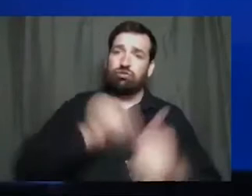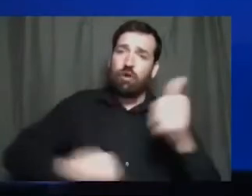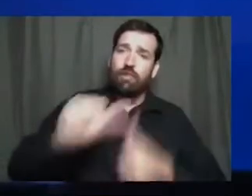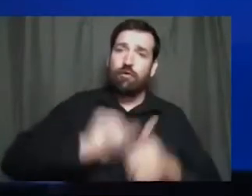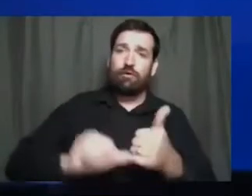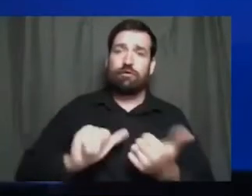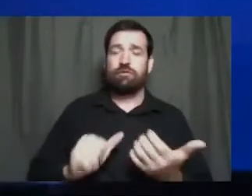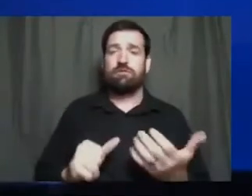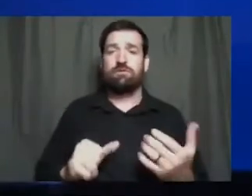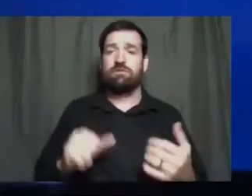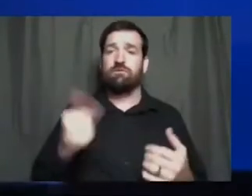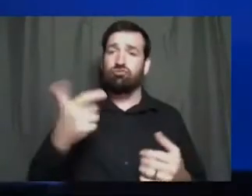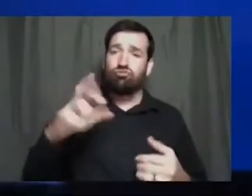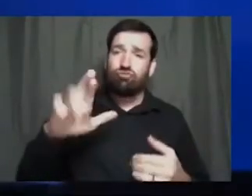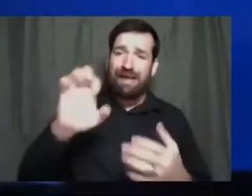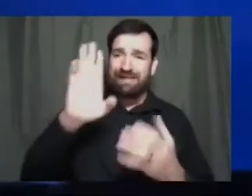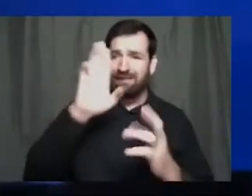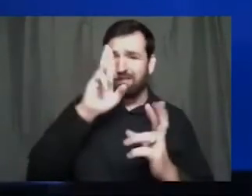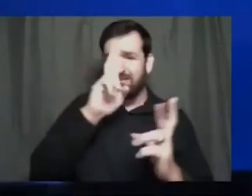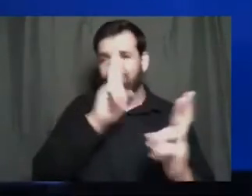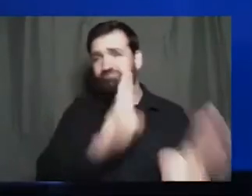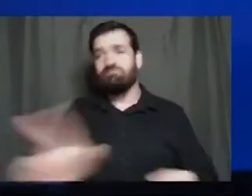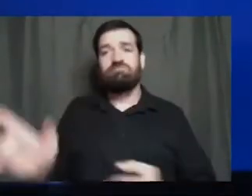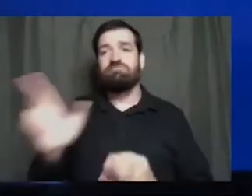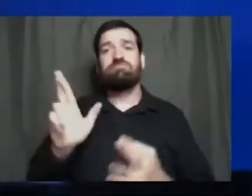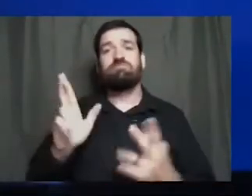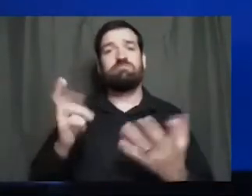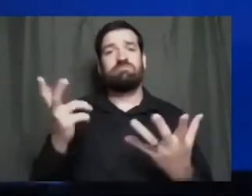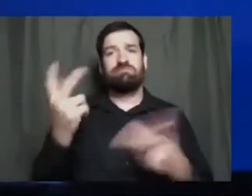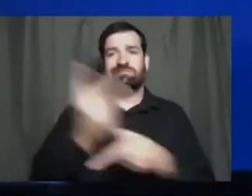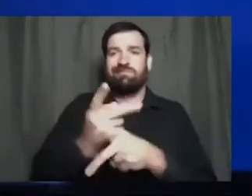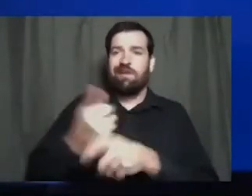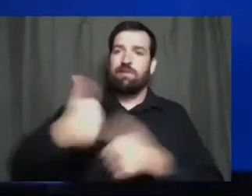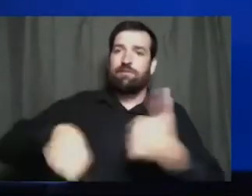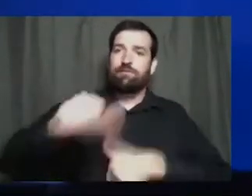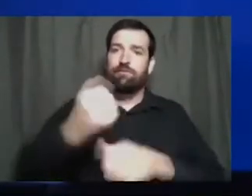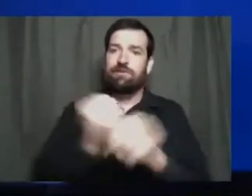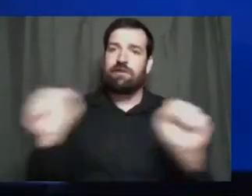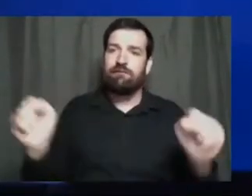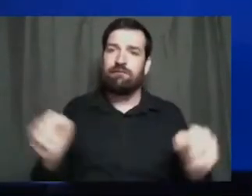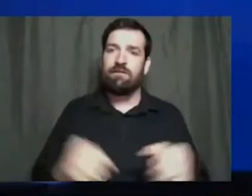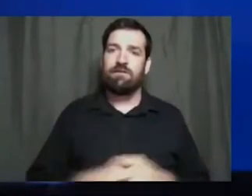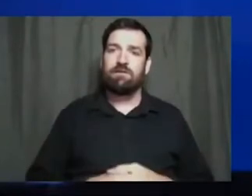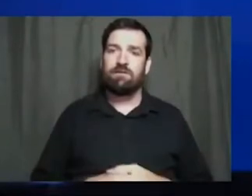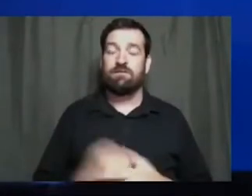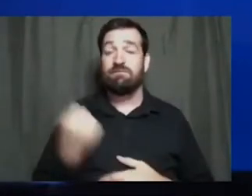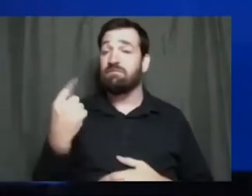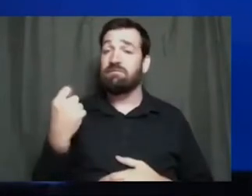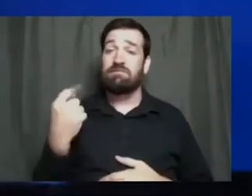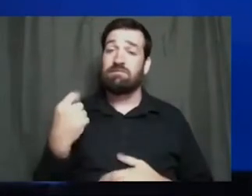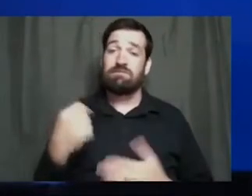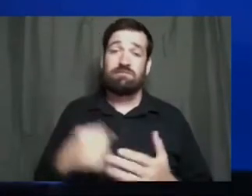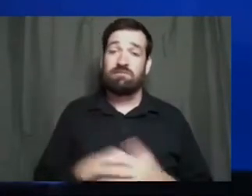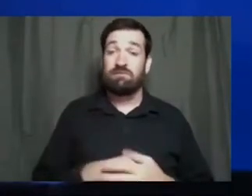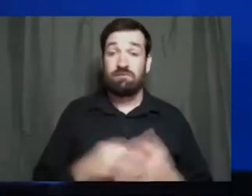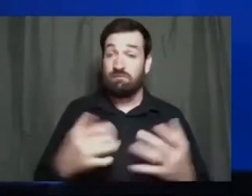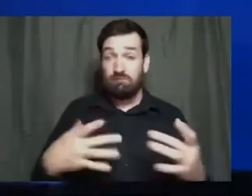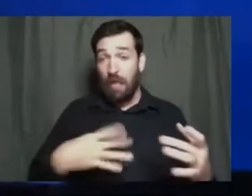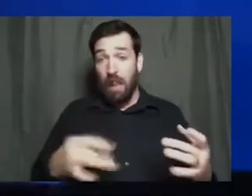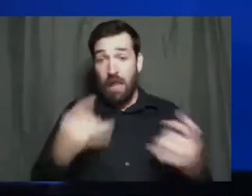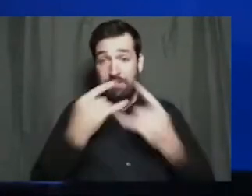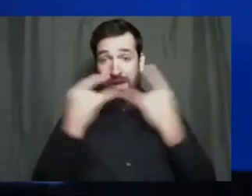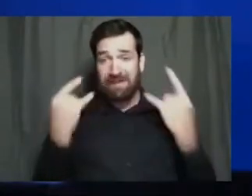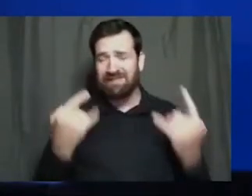we're showing to everyone because we want to keep everybody else safe. And I think it is a simple act. Do we like wearing masks? Well, of course not. We don't like to wear